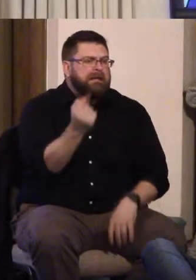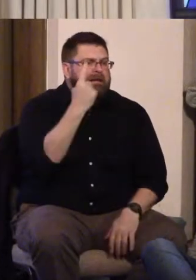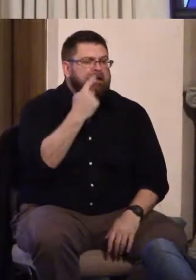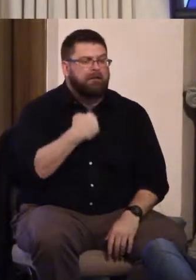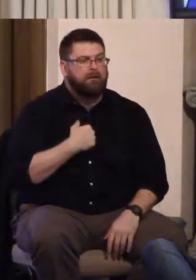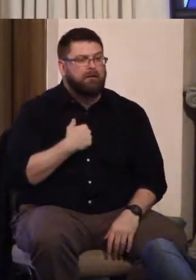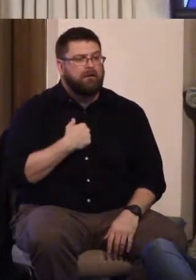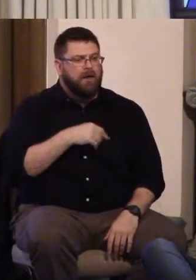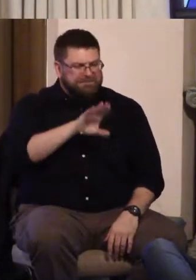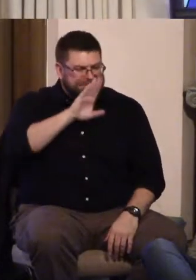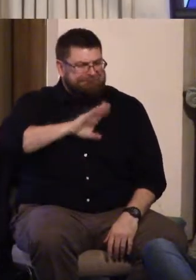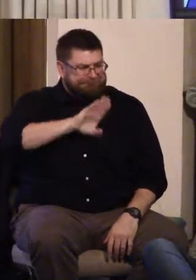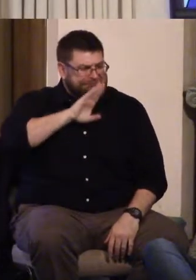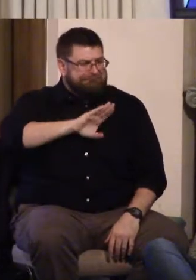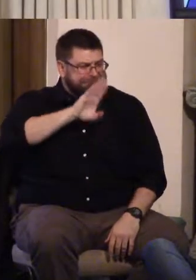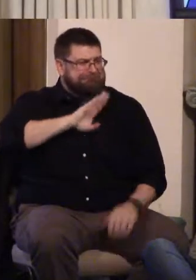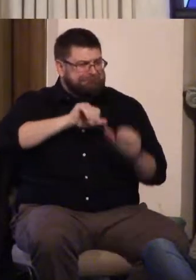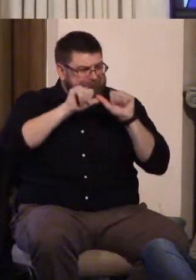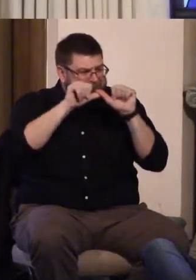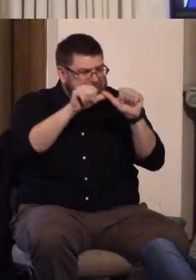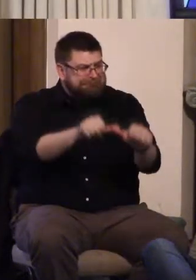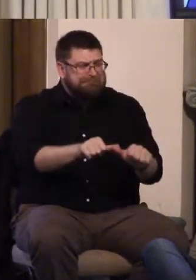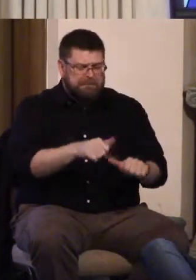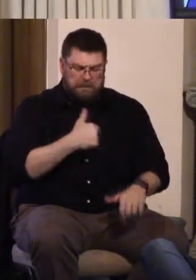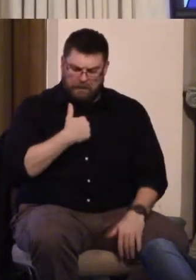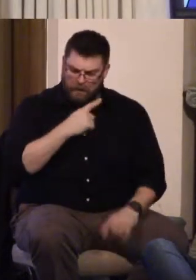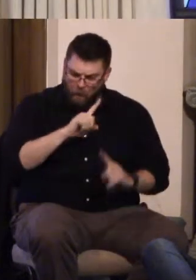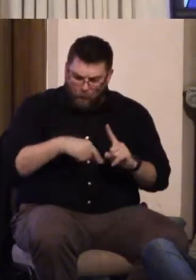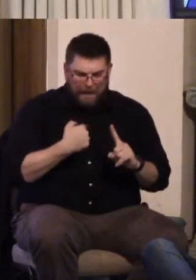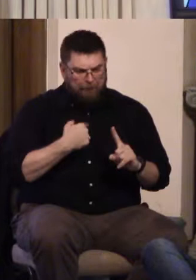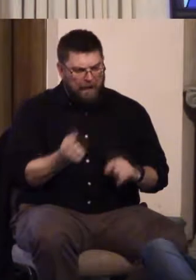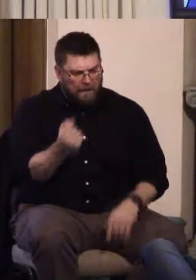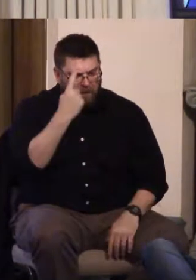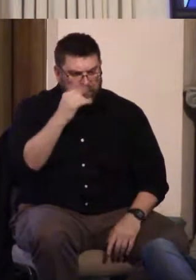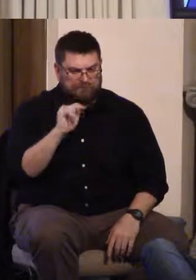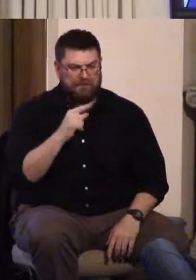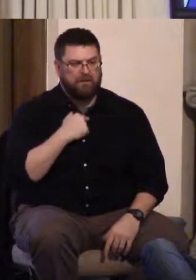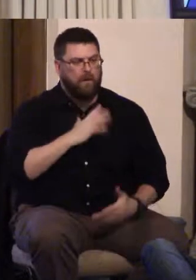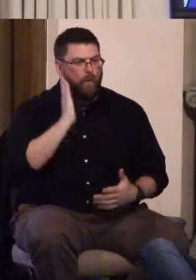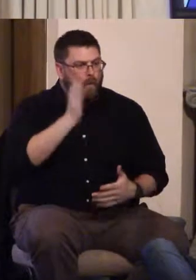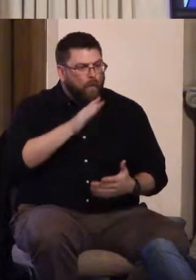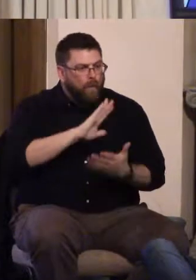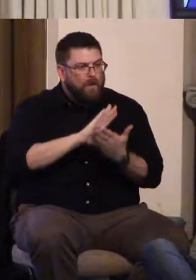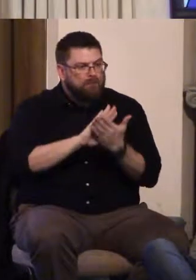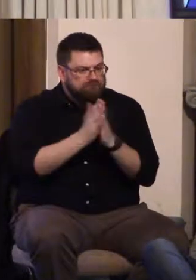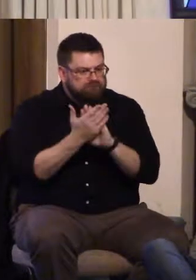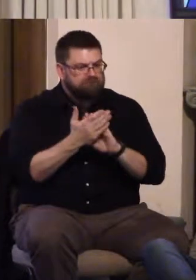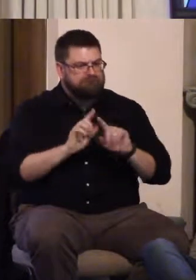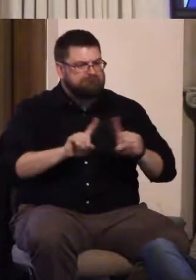kept beating my head, you know, myself over the head of like, when are you going to get this? When are you going to get this?